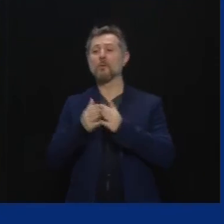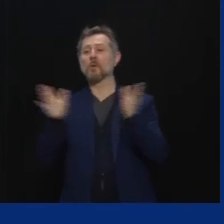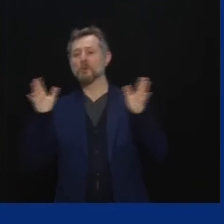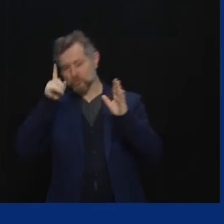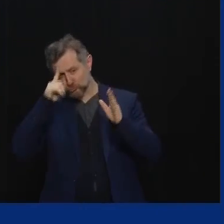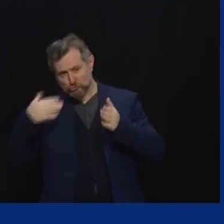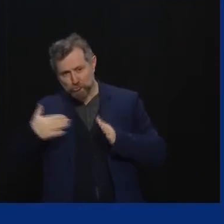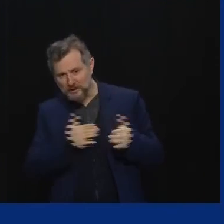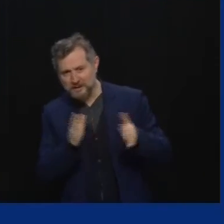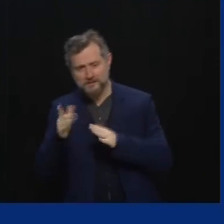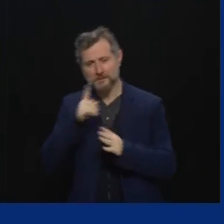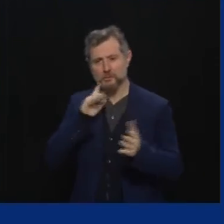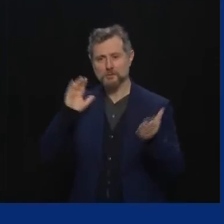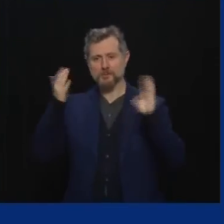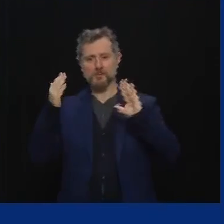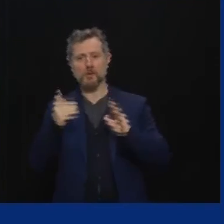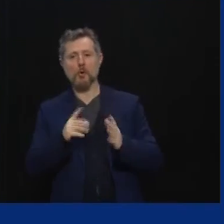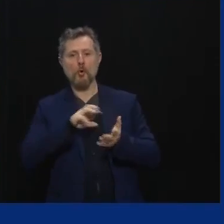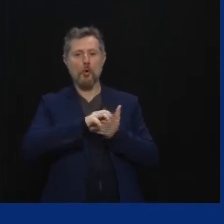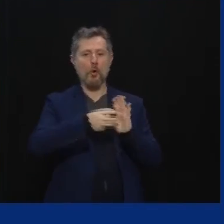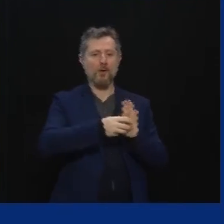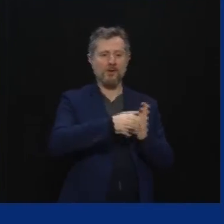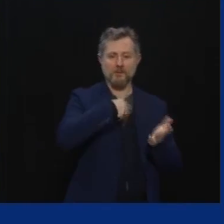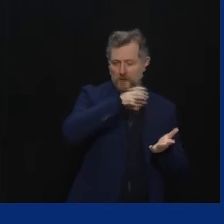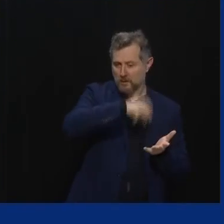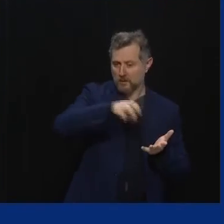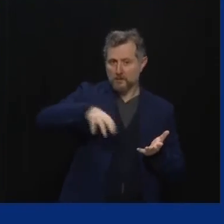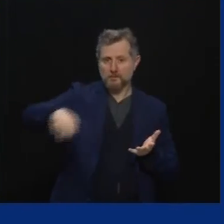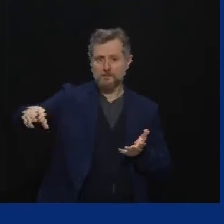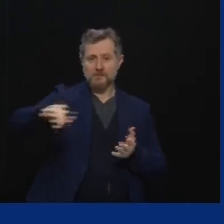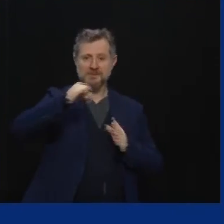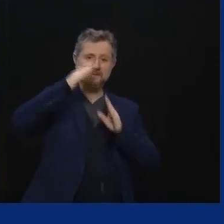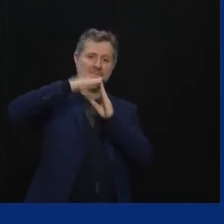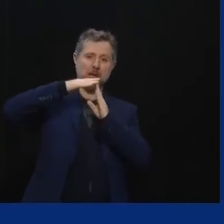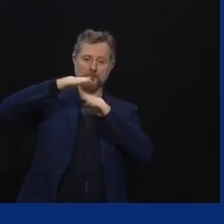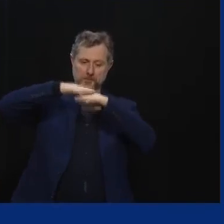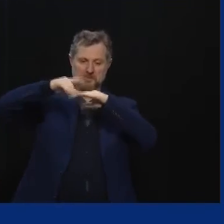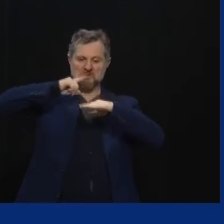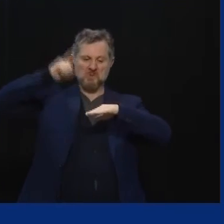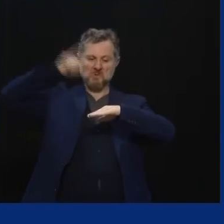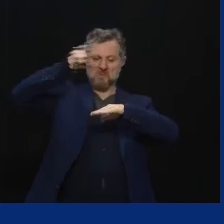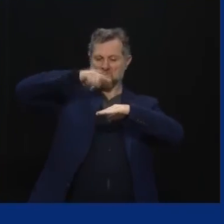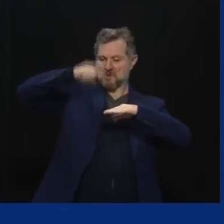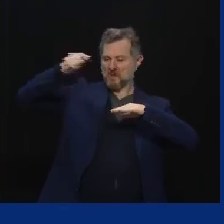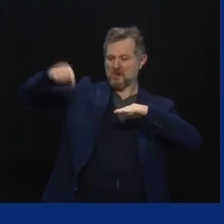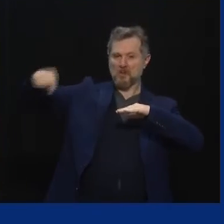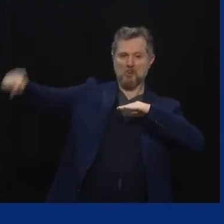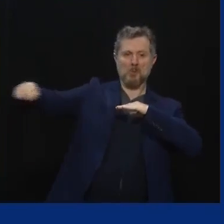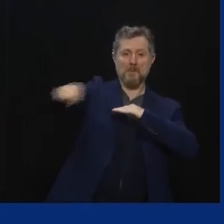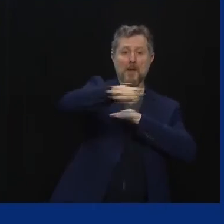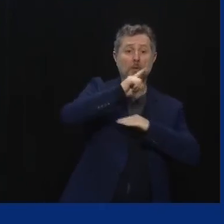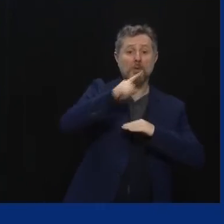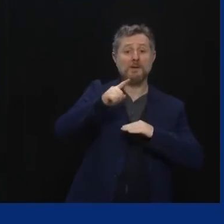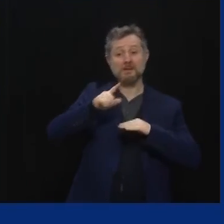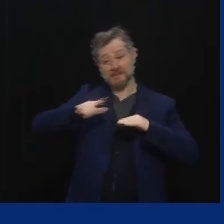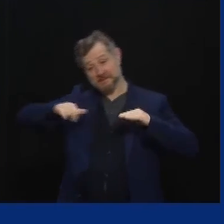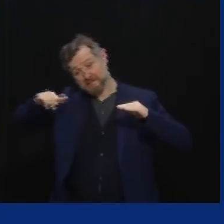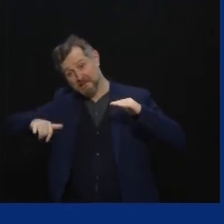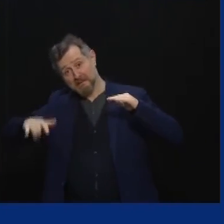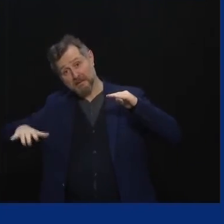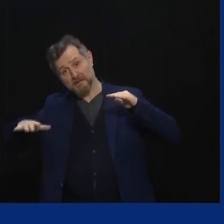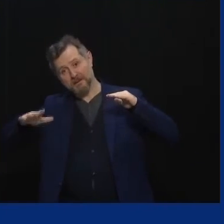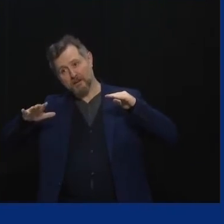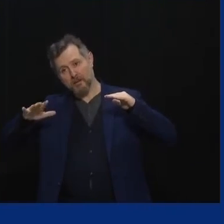strategy. And it's the latter that loses the capacity in local health departments, loses the